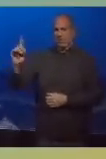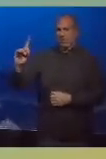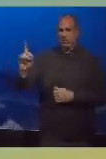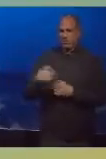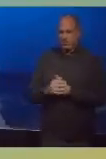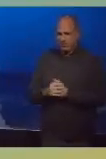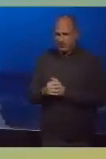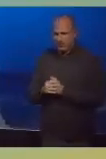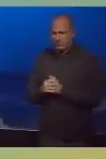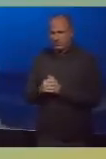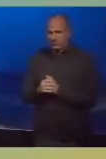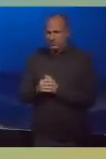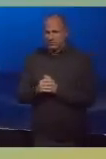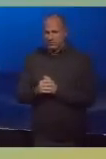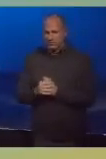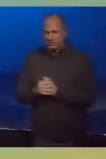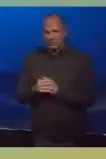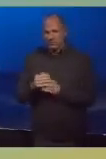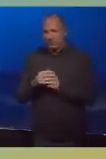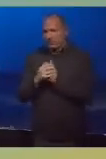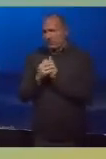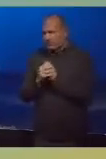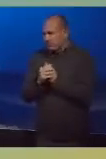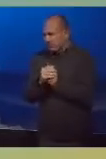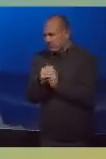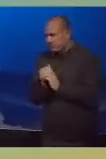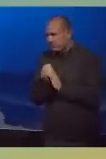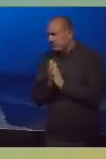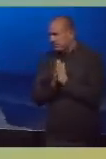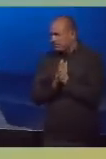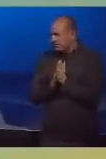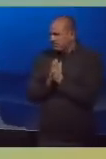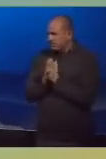hard, but will not capitulate into despair,